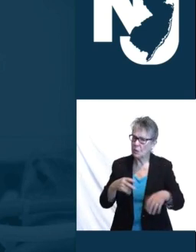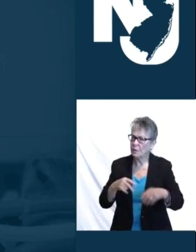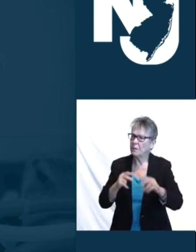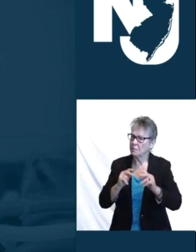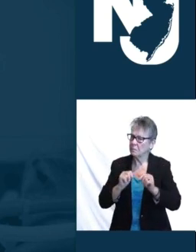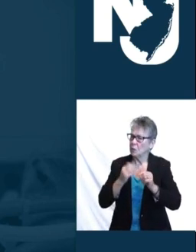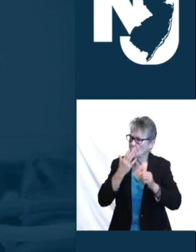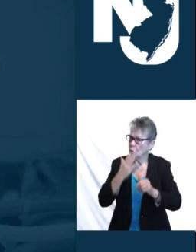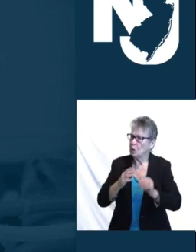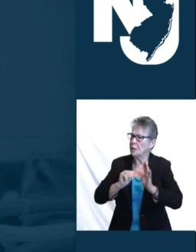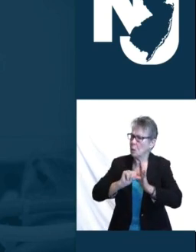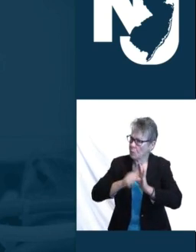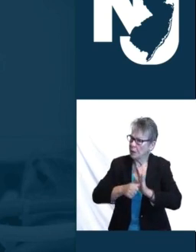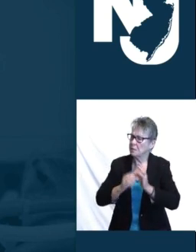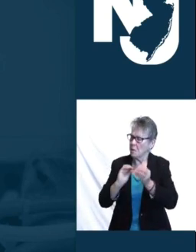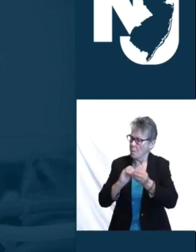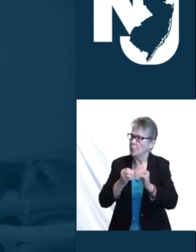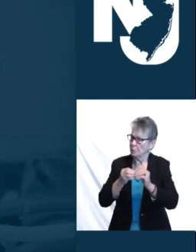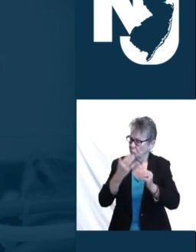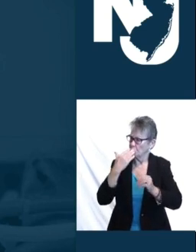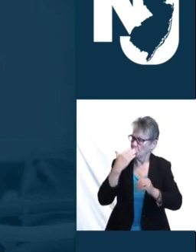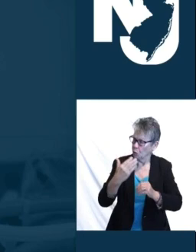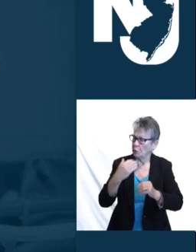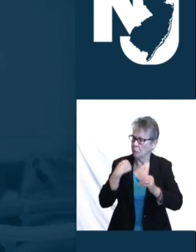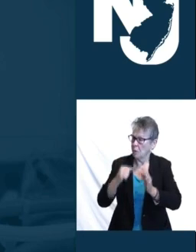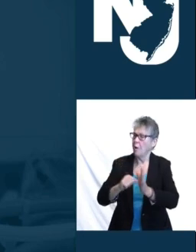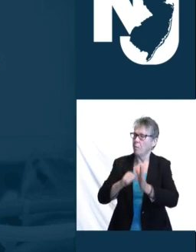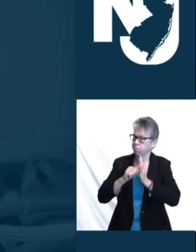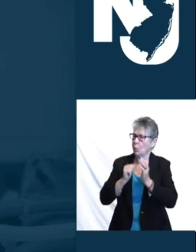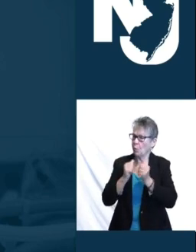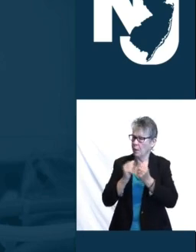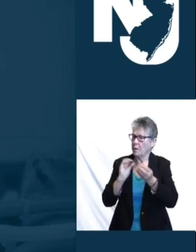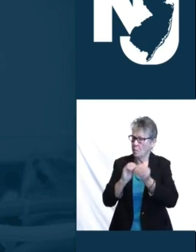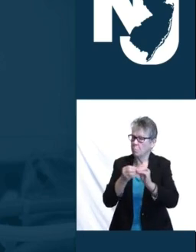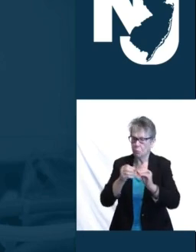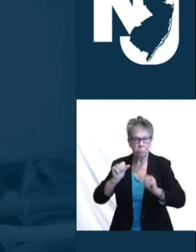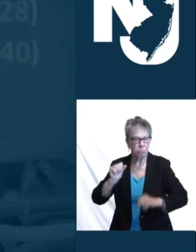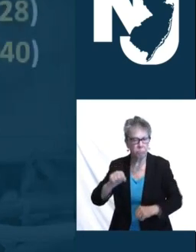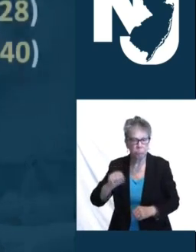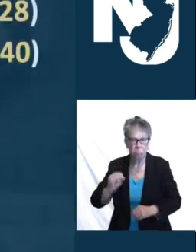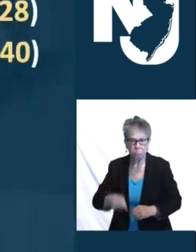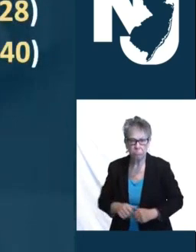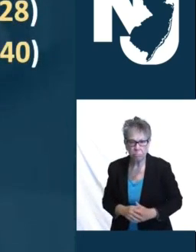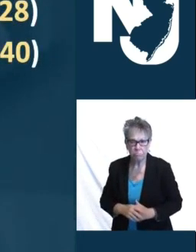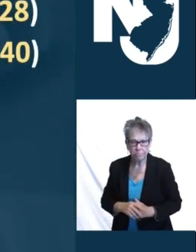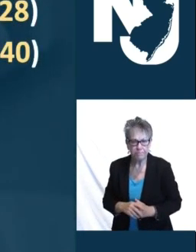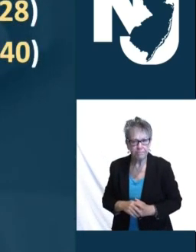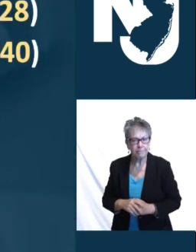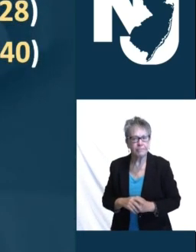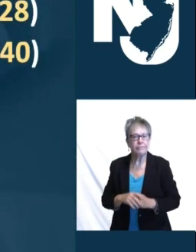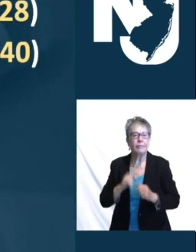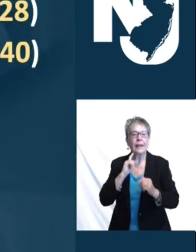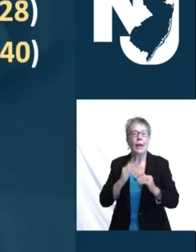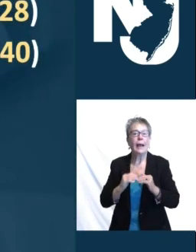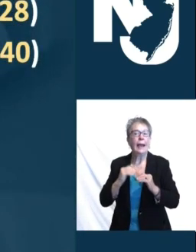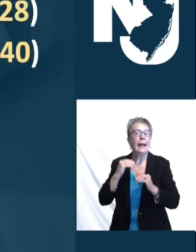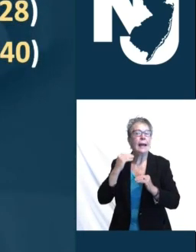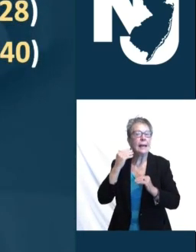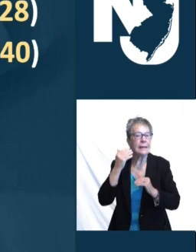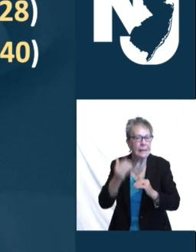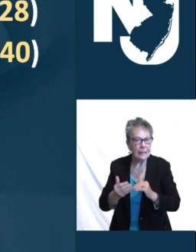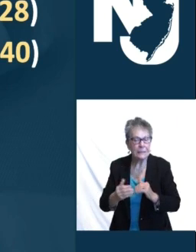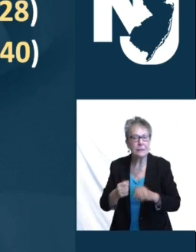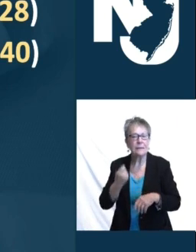in real world use. Next up, let's look at the latest newly